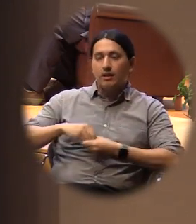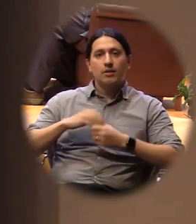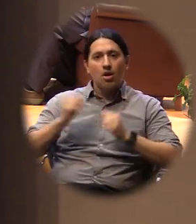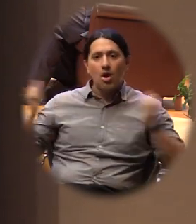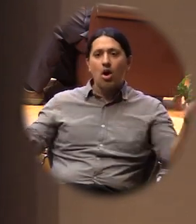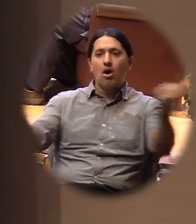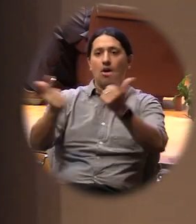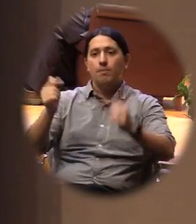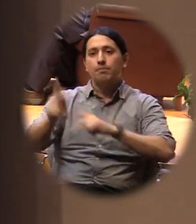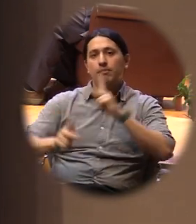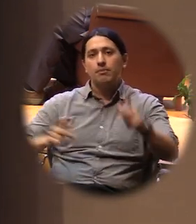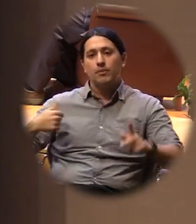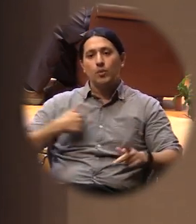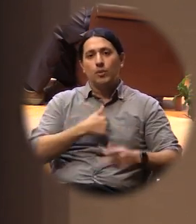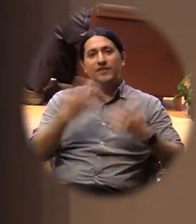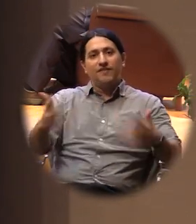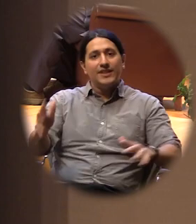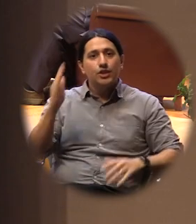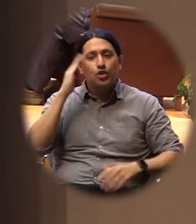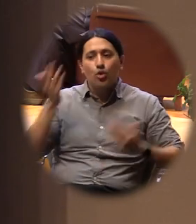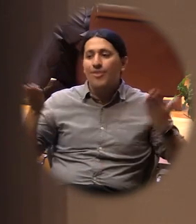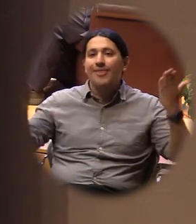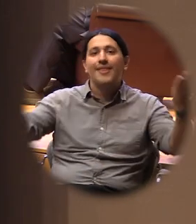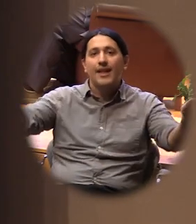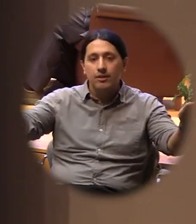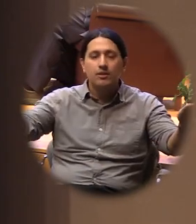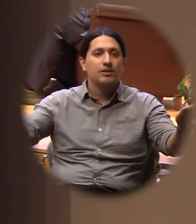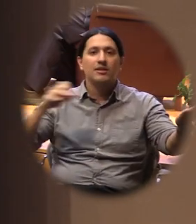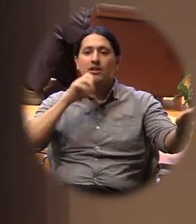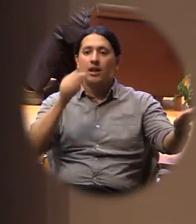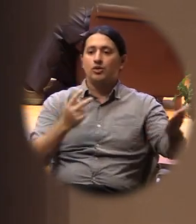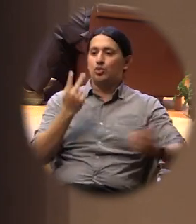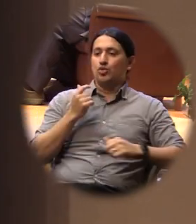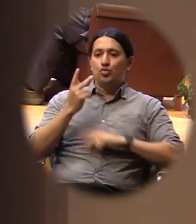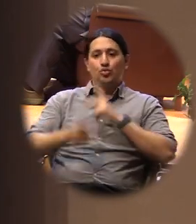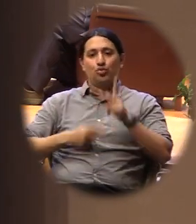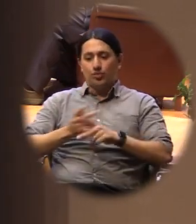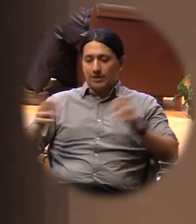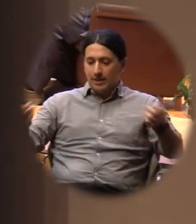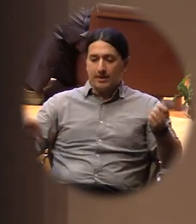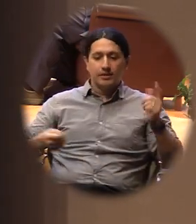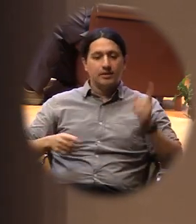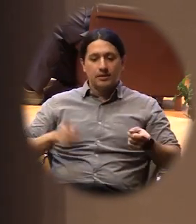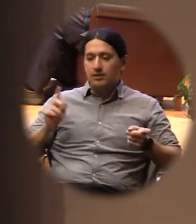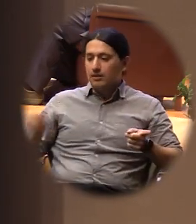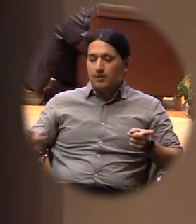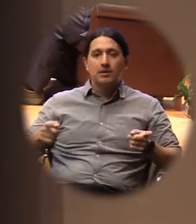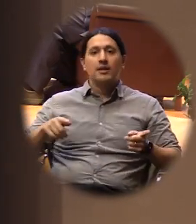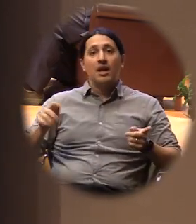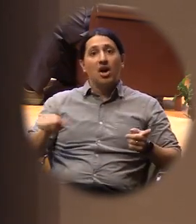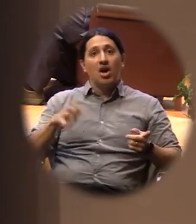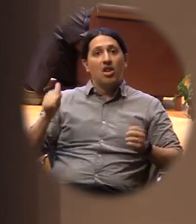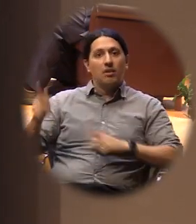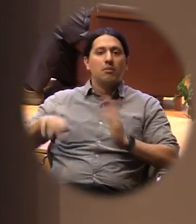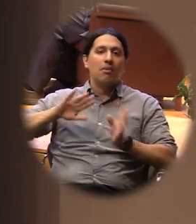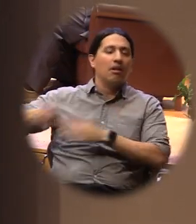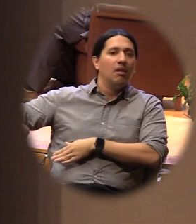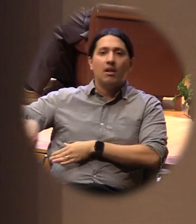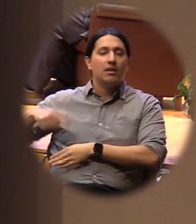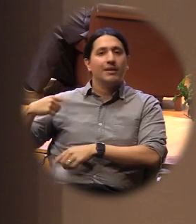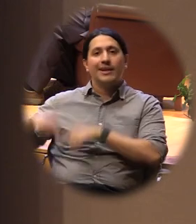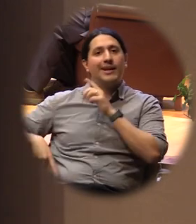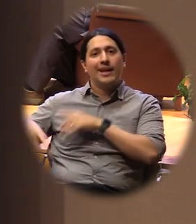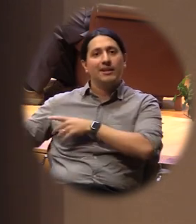there instead of having just two kinds and everybody else falls into some box we can't deal with.